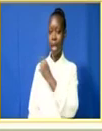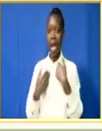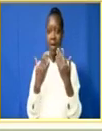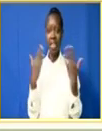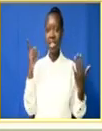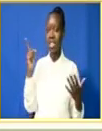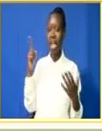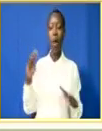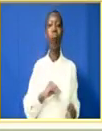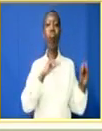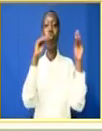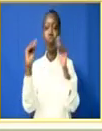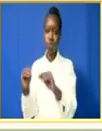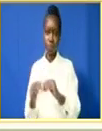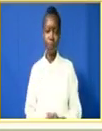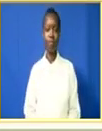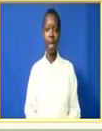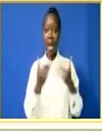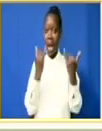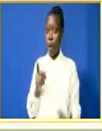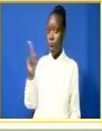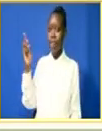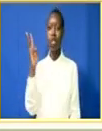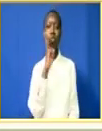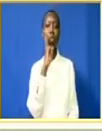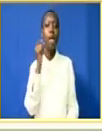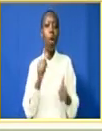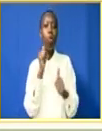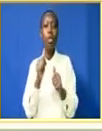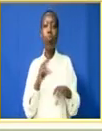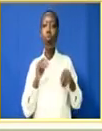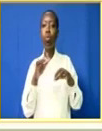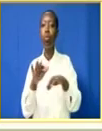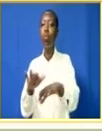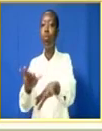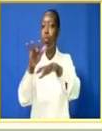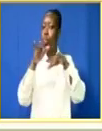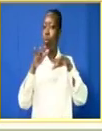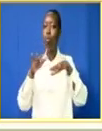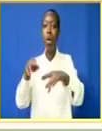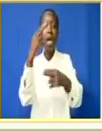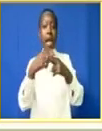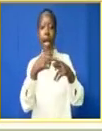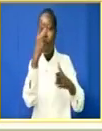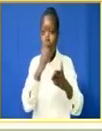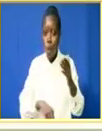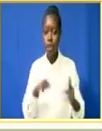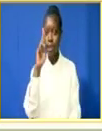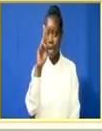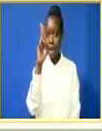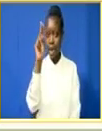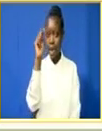Uh-huh. They are being carried away. Yes. And this water that is flowing away, we call that runoff. Off.